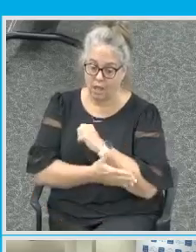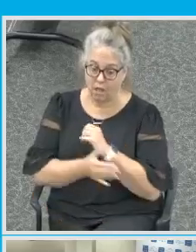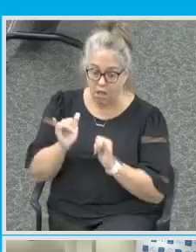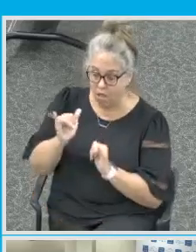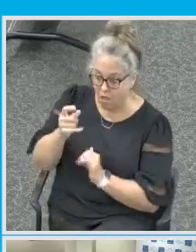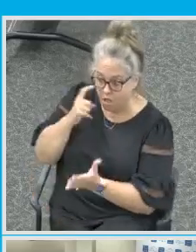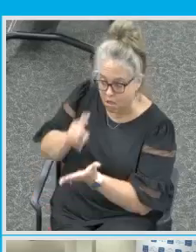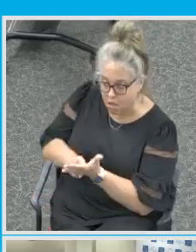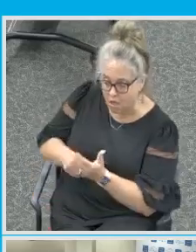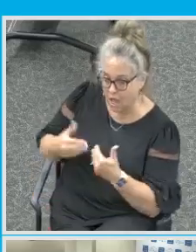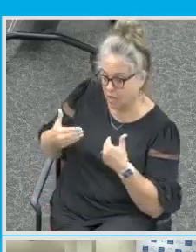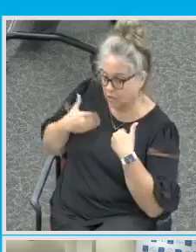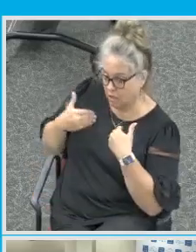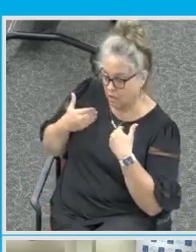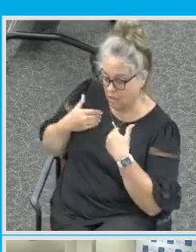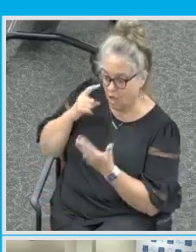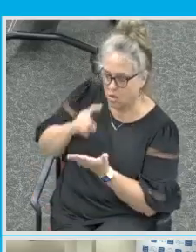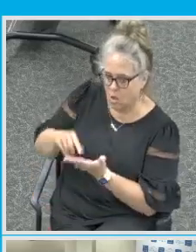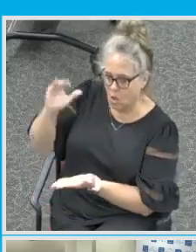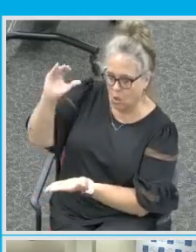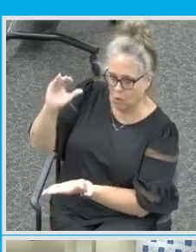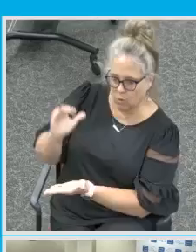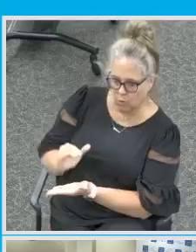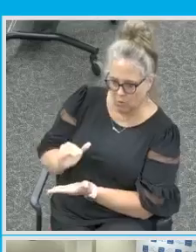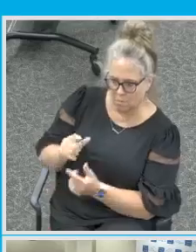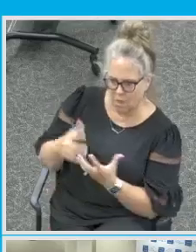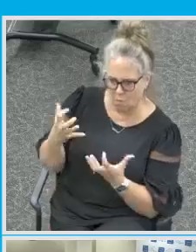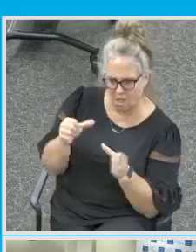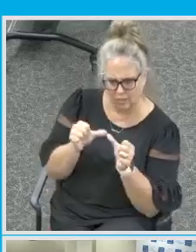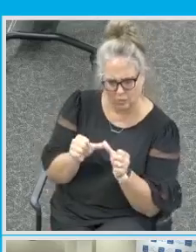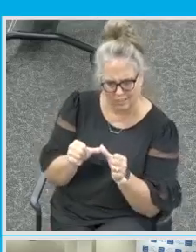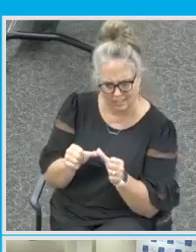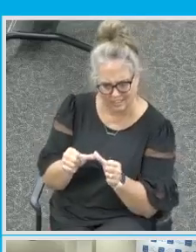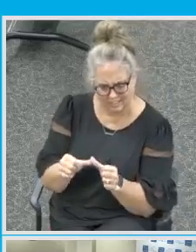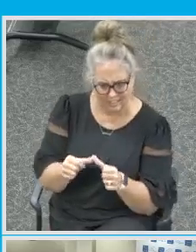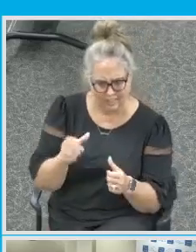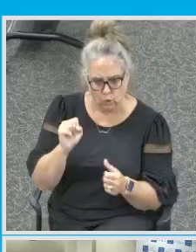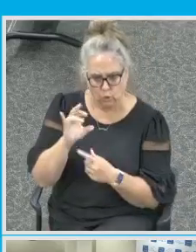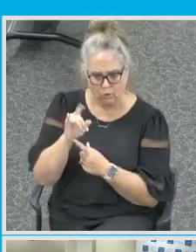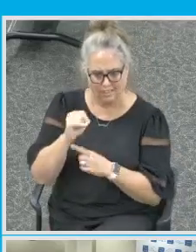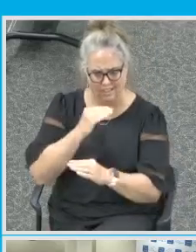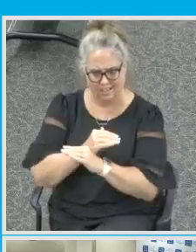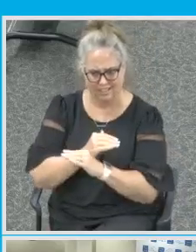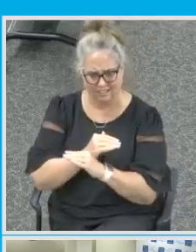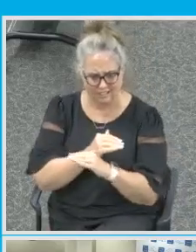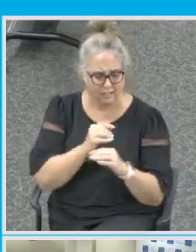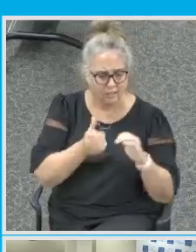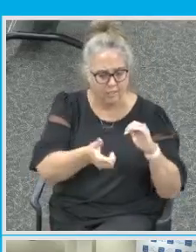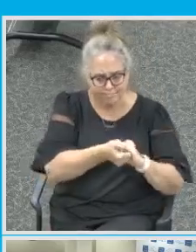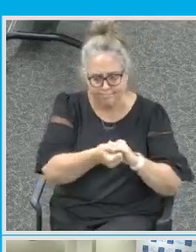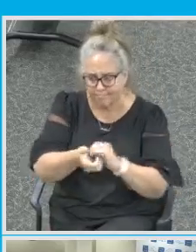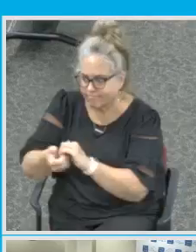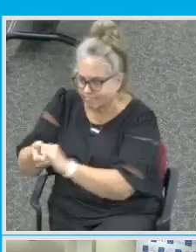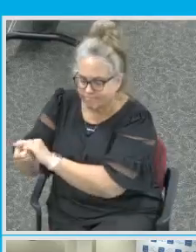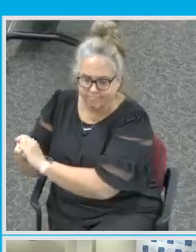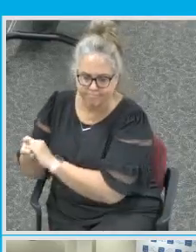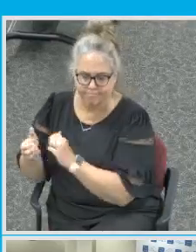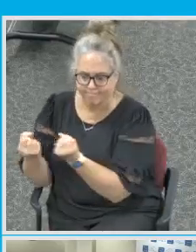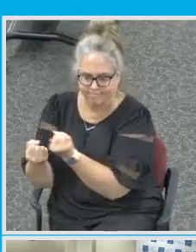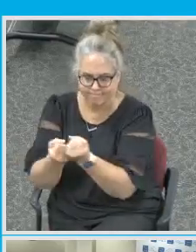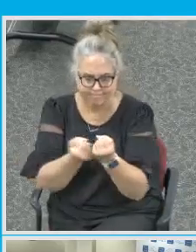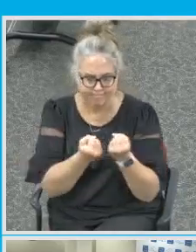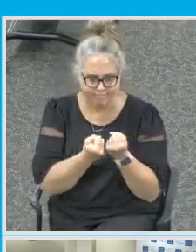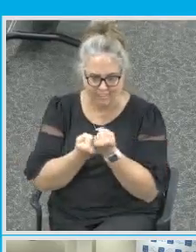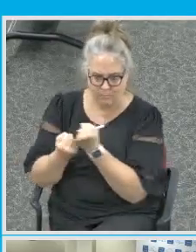it remains vitally important to continue suicide prevention efforts with partners throughout the county to empower and support youth mental